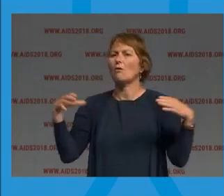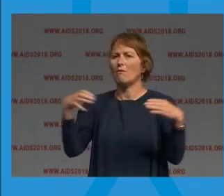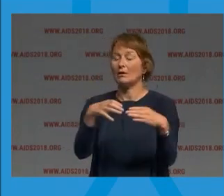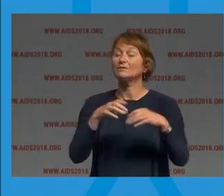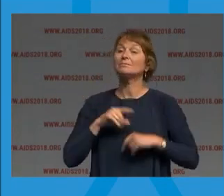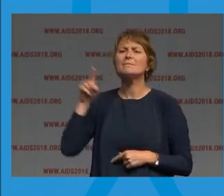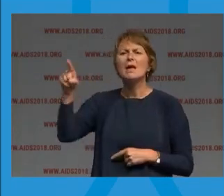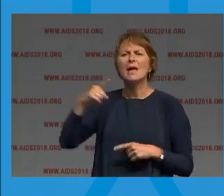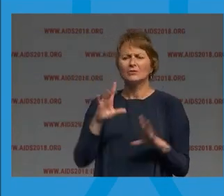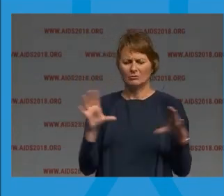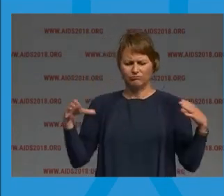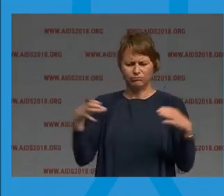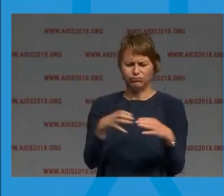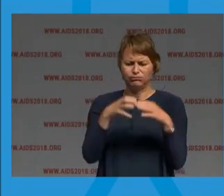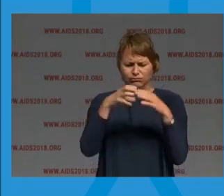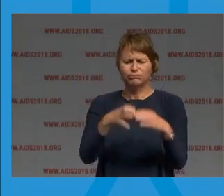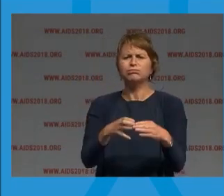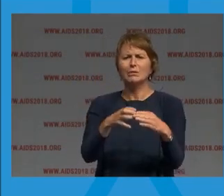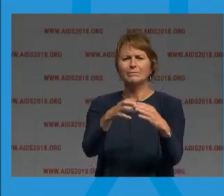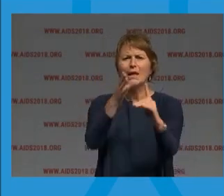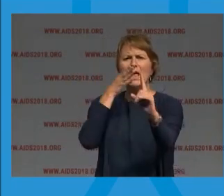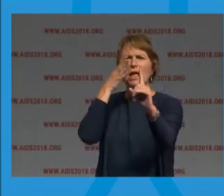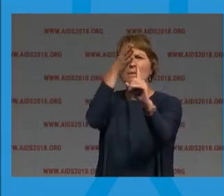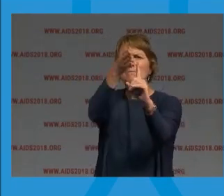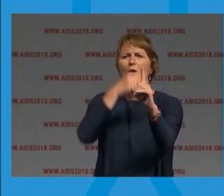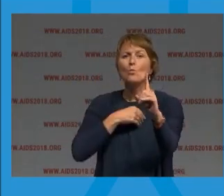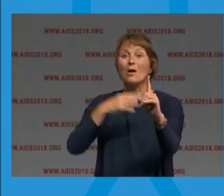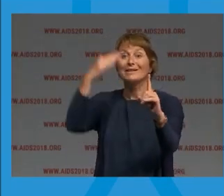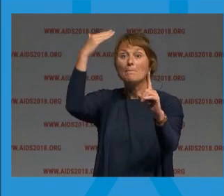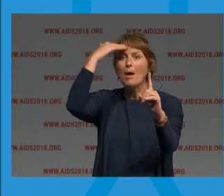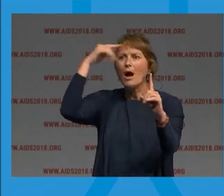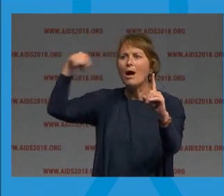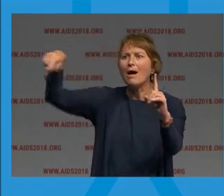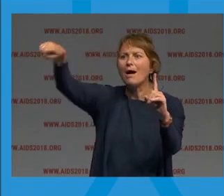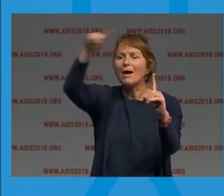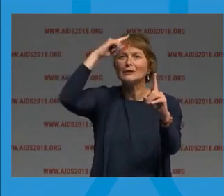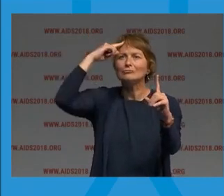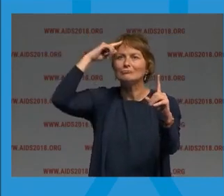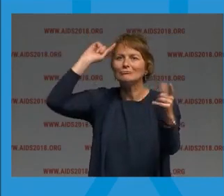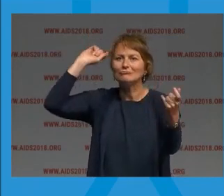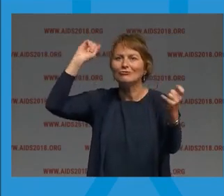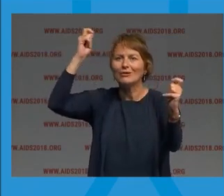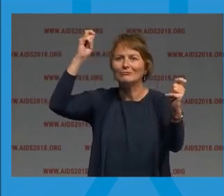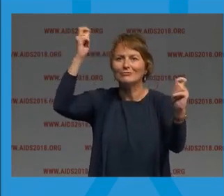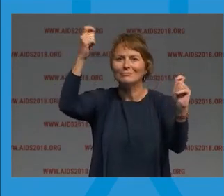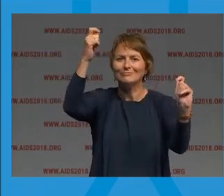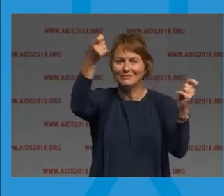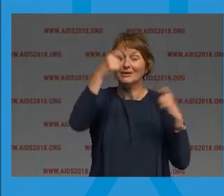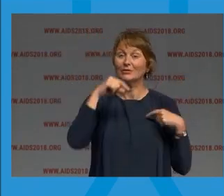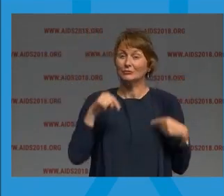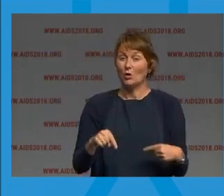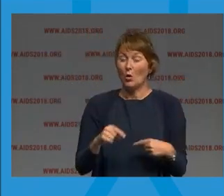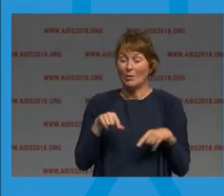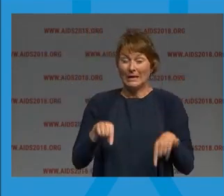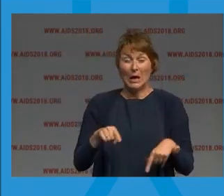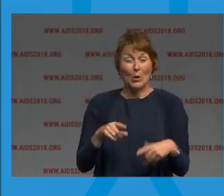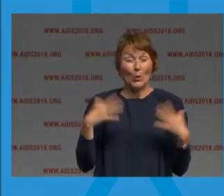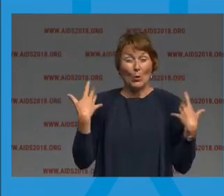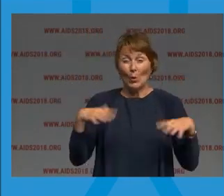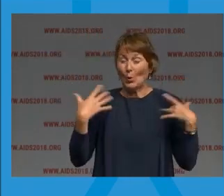essential work of truly changing mindsets. Inspired by the growing alarm at the rate of the new HIV infections among